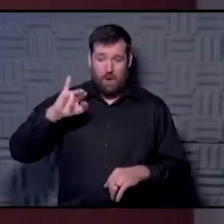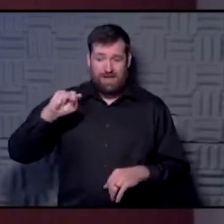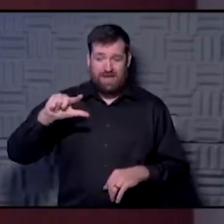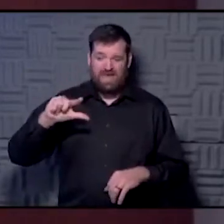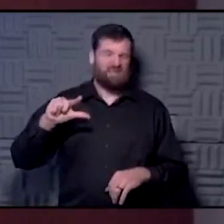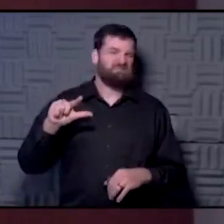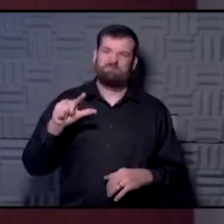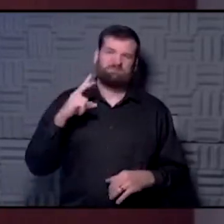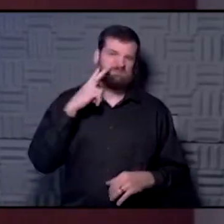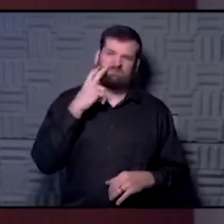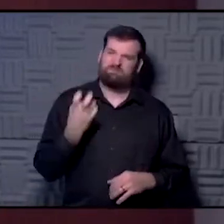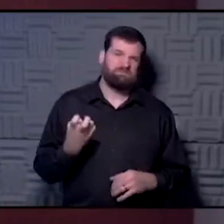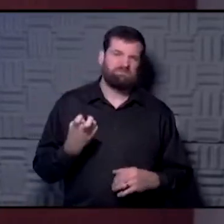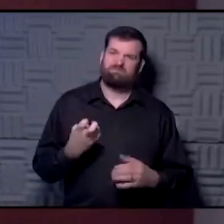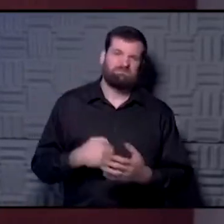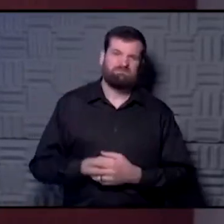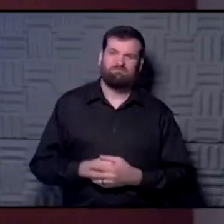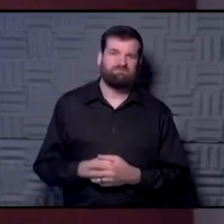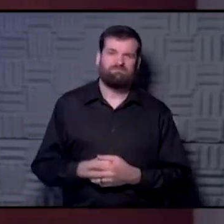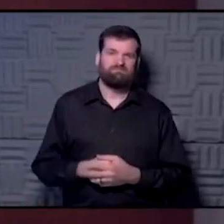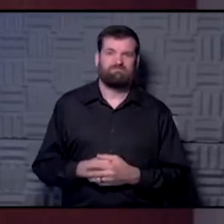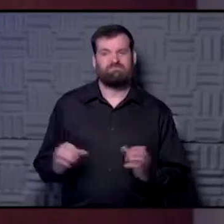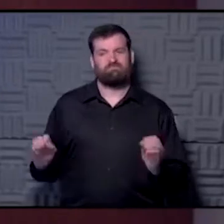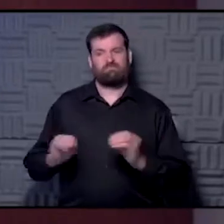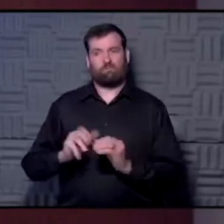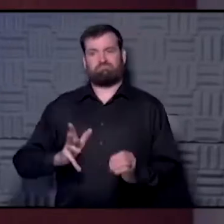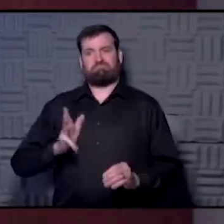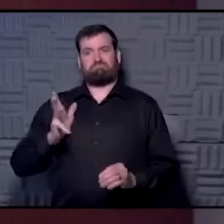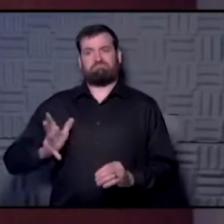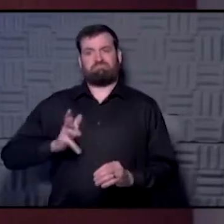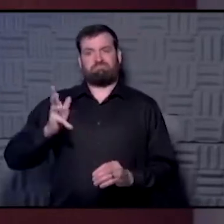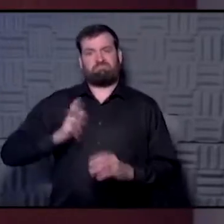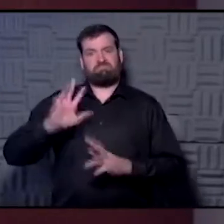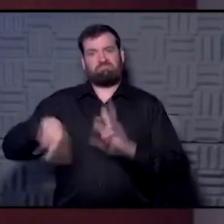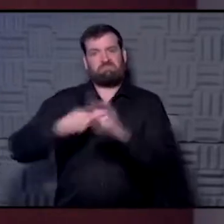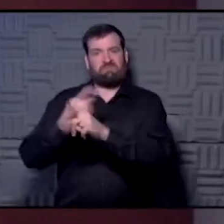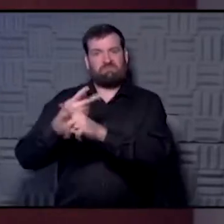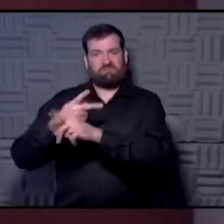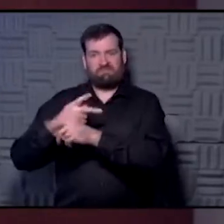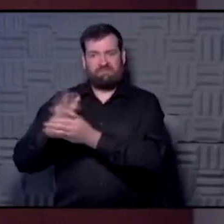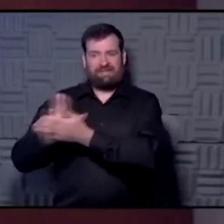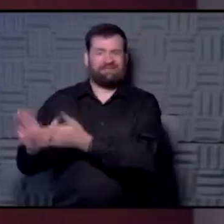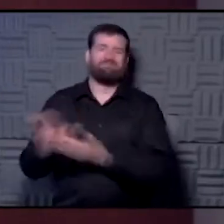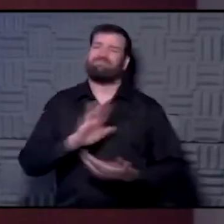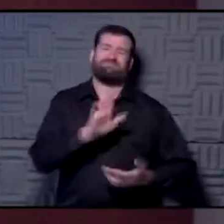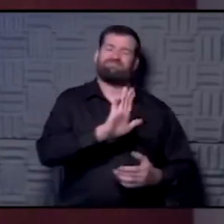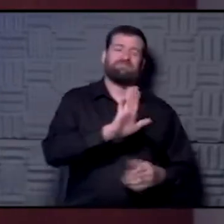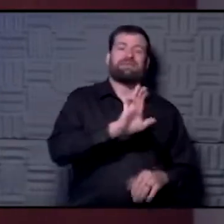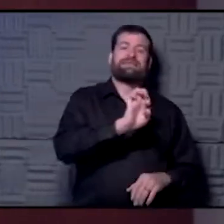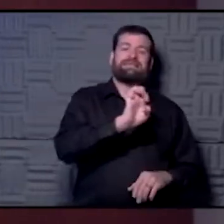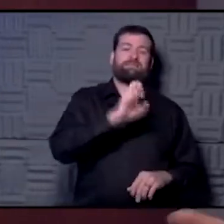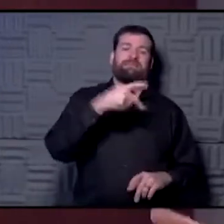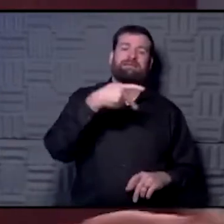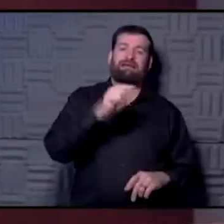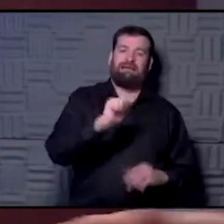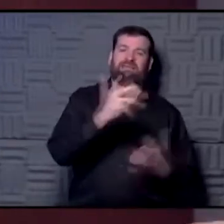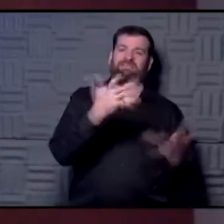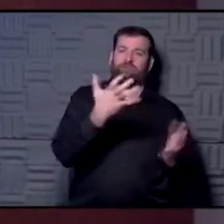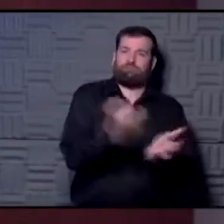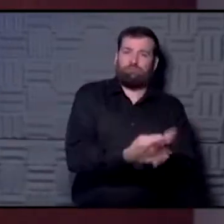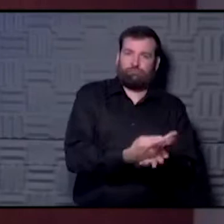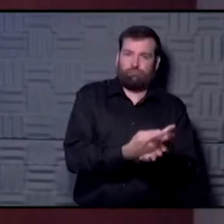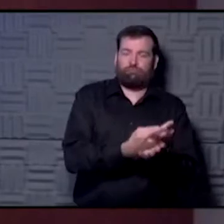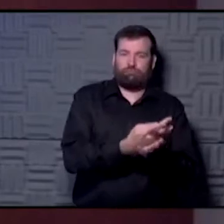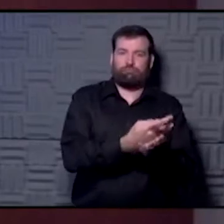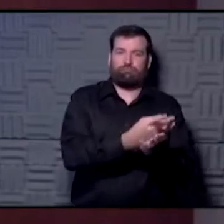a fogging type cleaning or more advanced cleaning. Really just any EPA approved disinfectant cleaning surfaces that